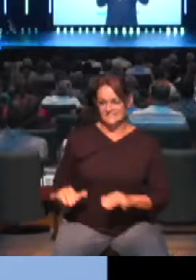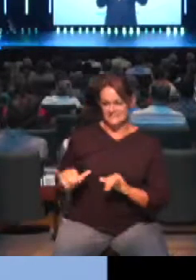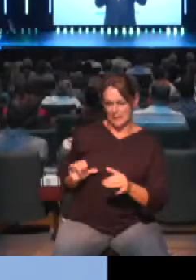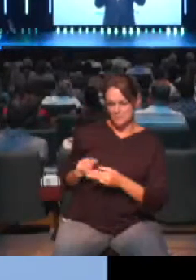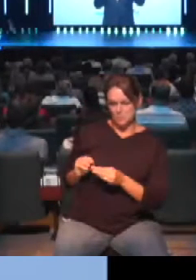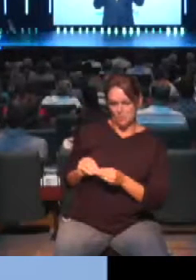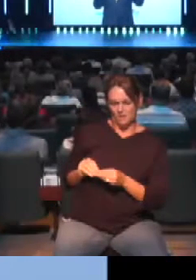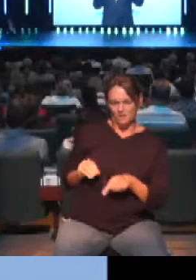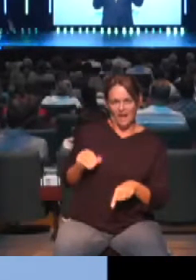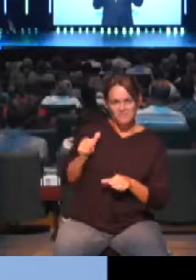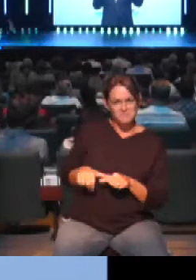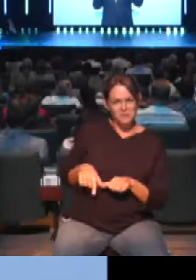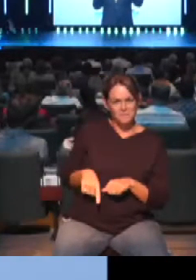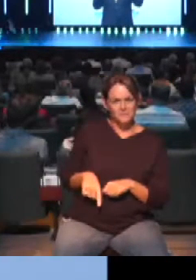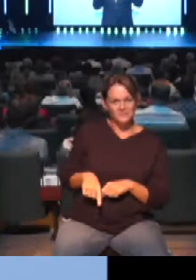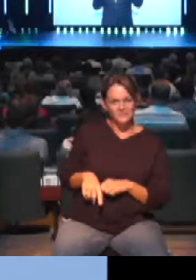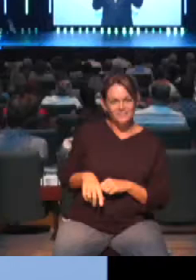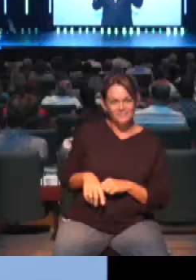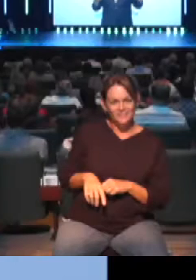And I remembered this scripture.